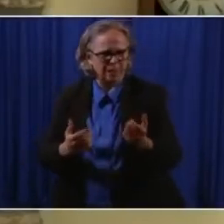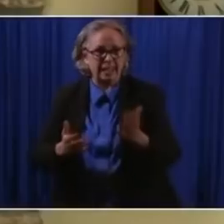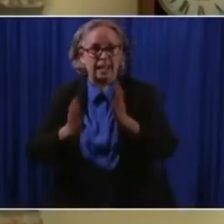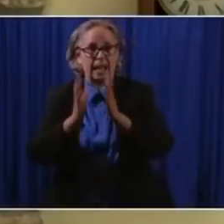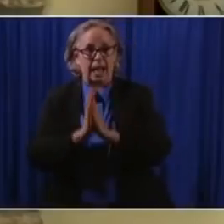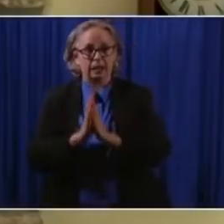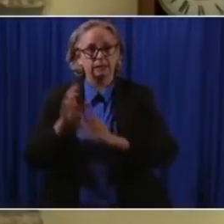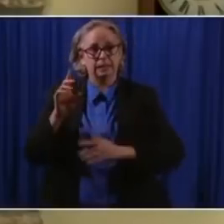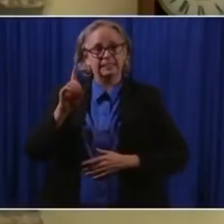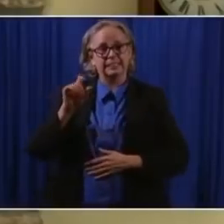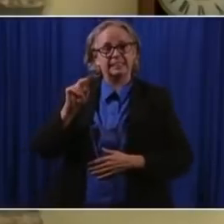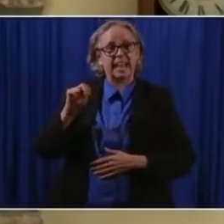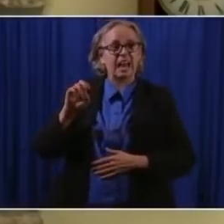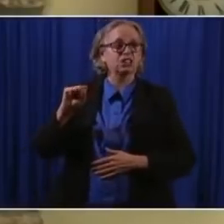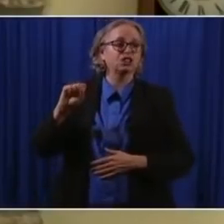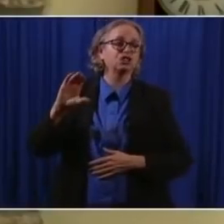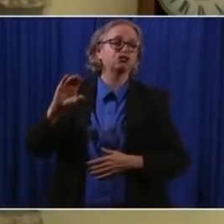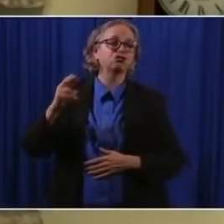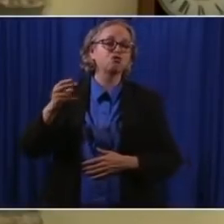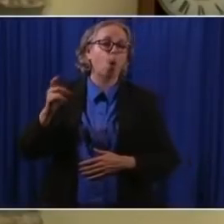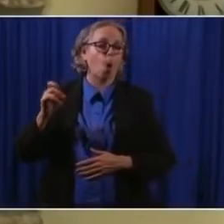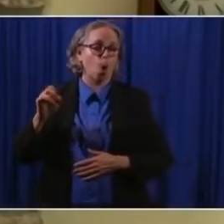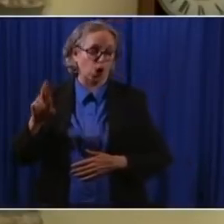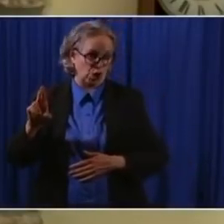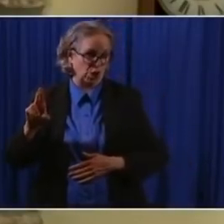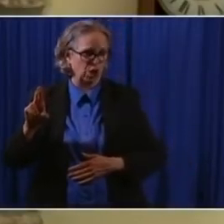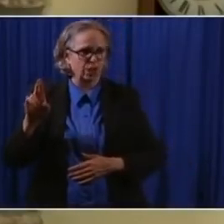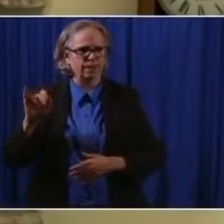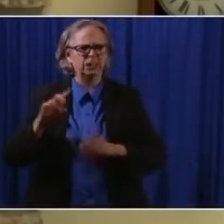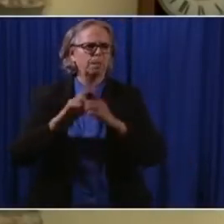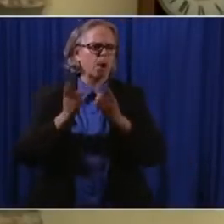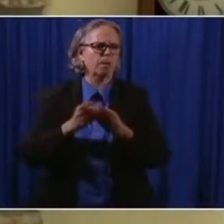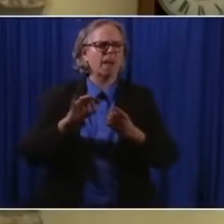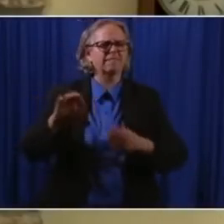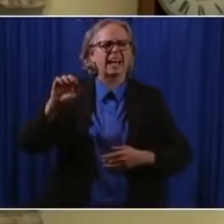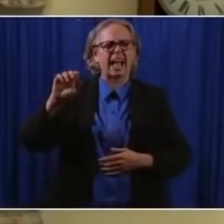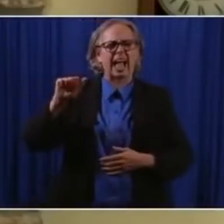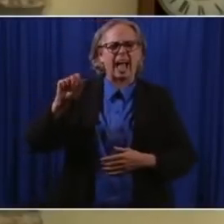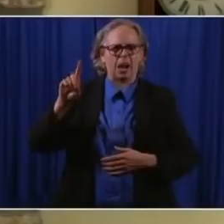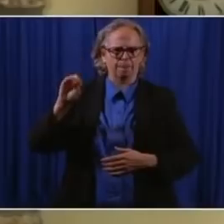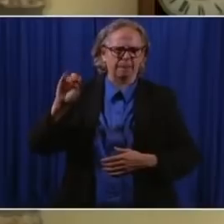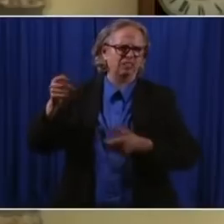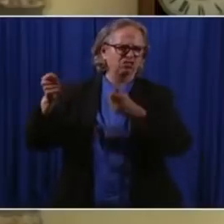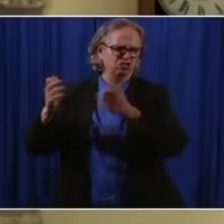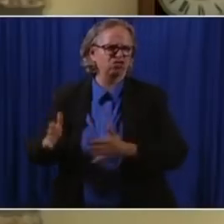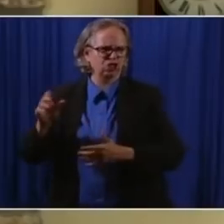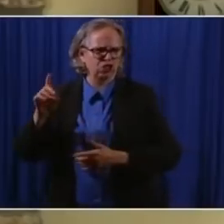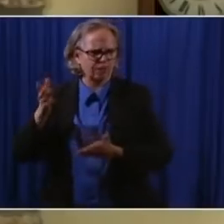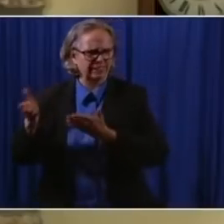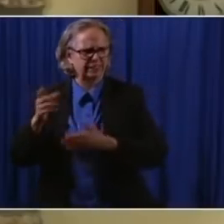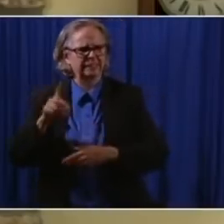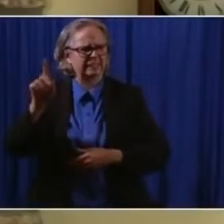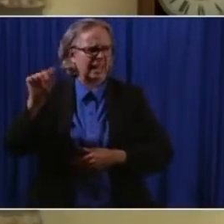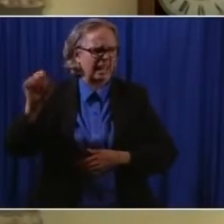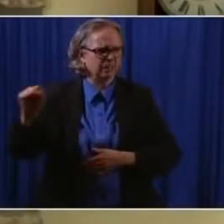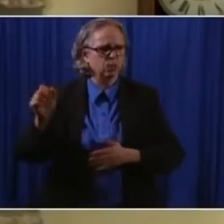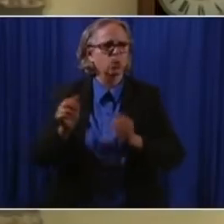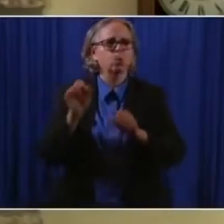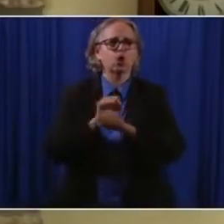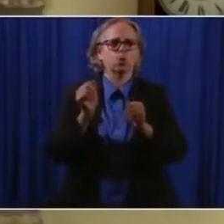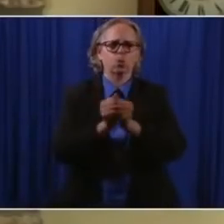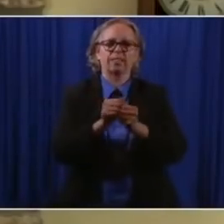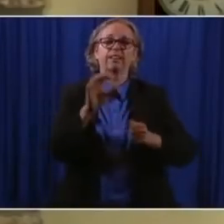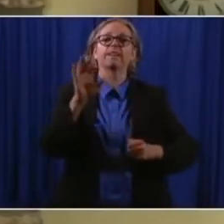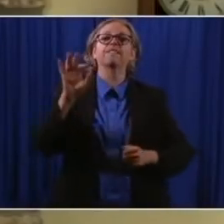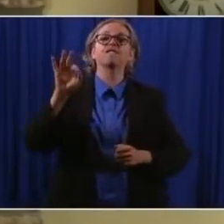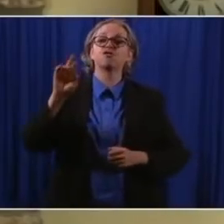Administrative Services to work with Secretary of State Frank LaRose to ensure that the 88 boards of election have the PPE